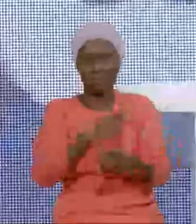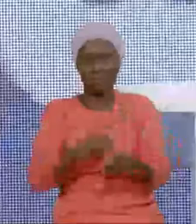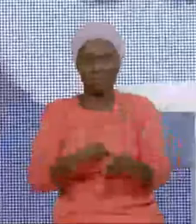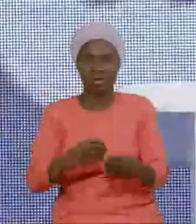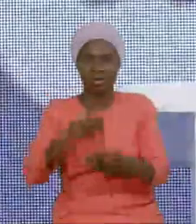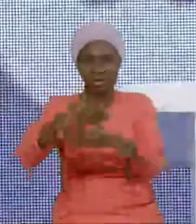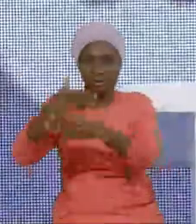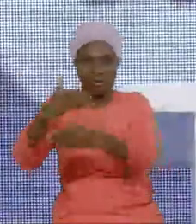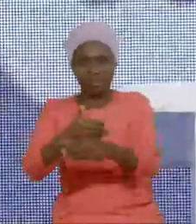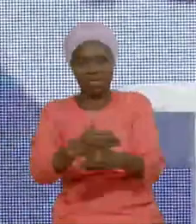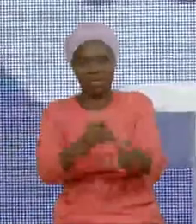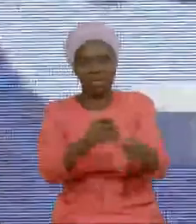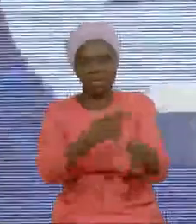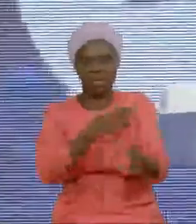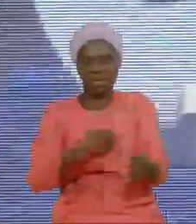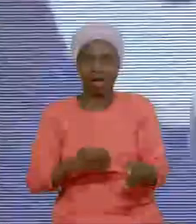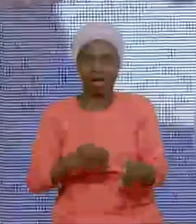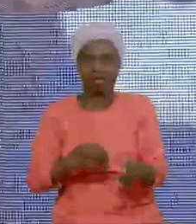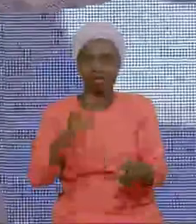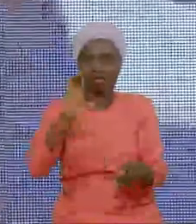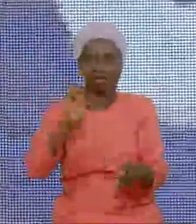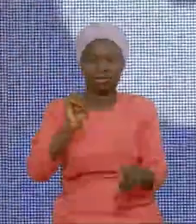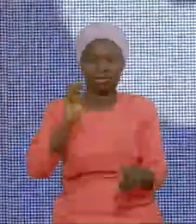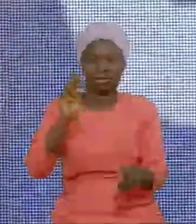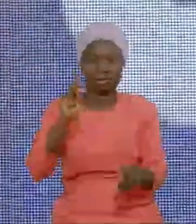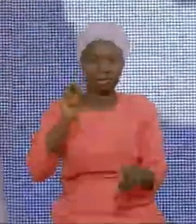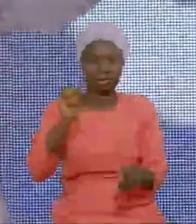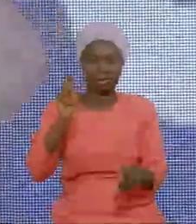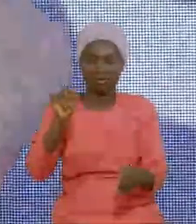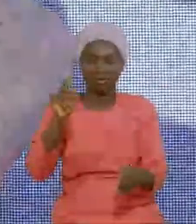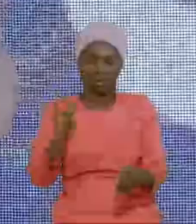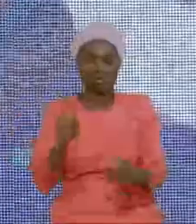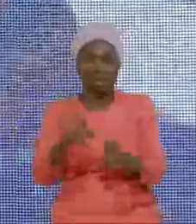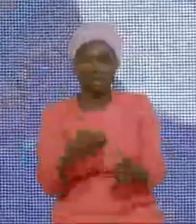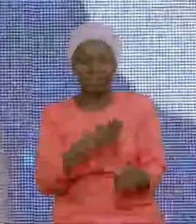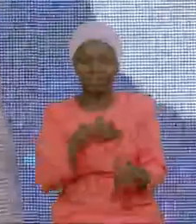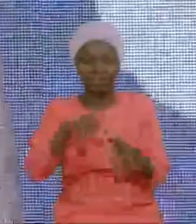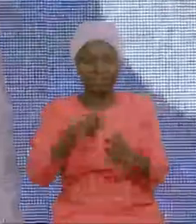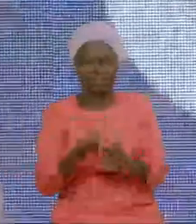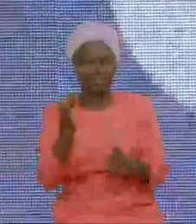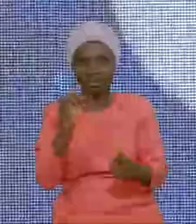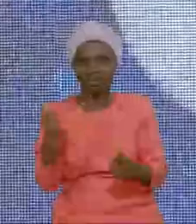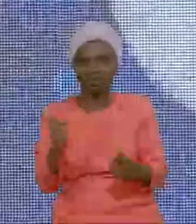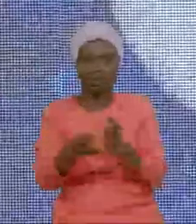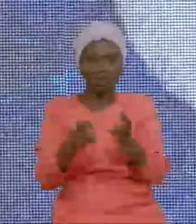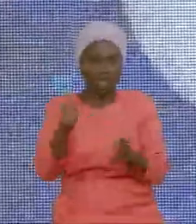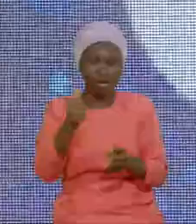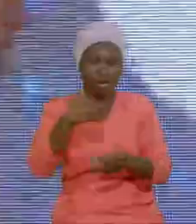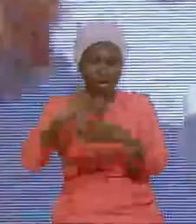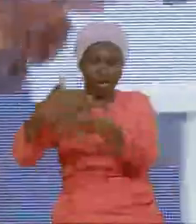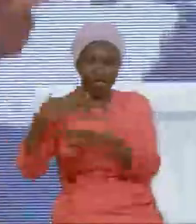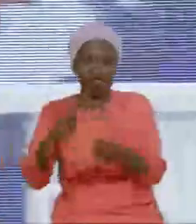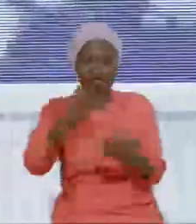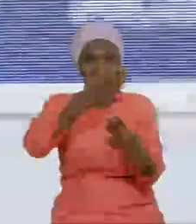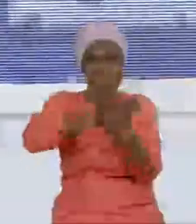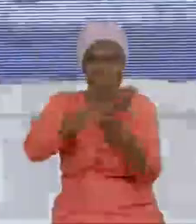It brings another block, and it cements everything. And now there's a wall of demarcation between him who can, between God who